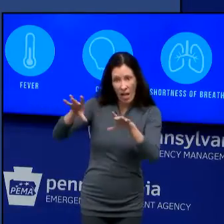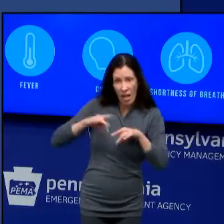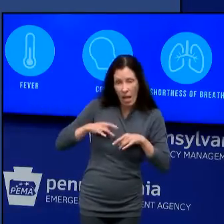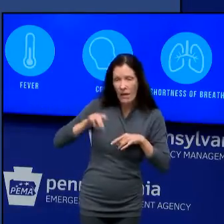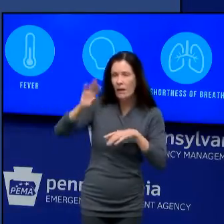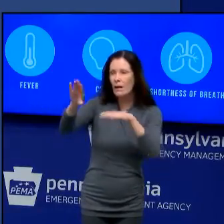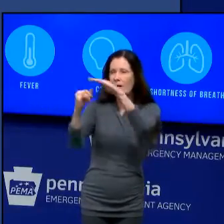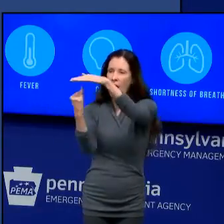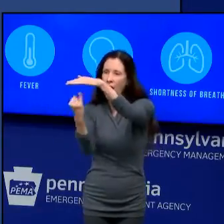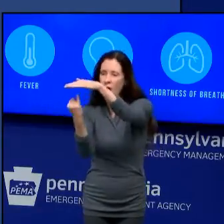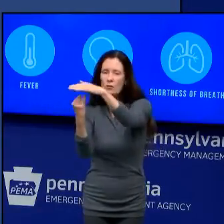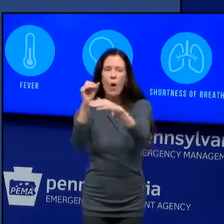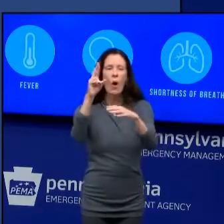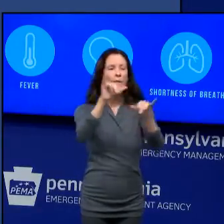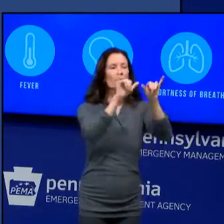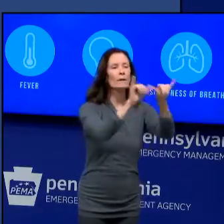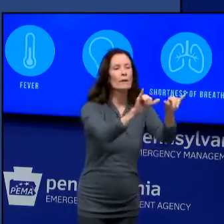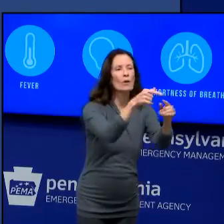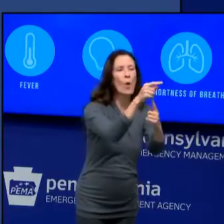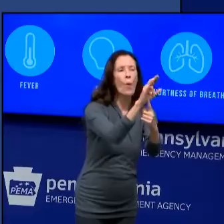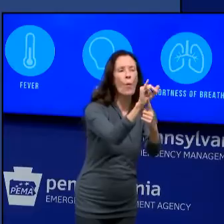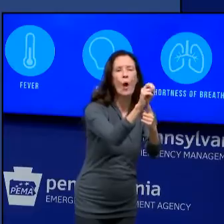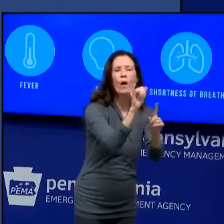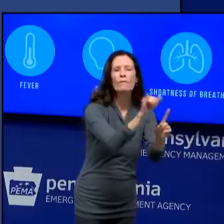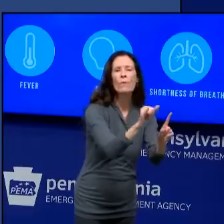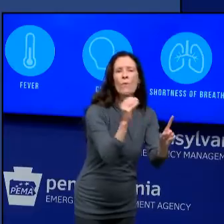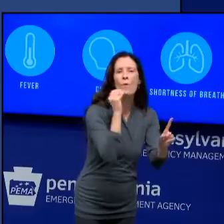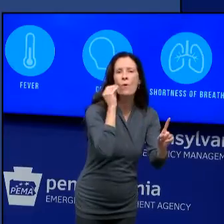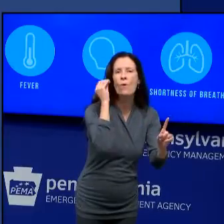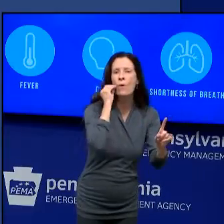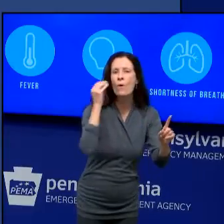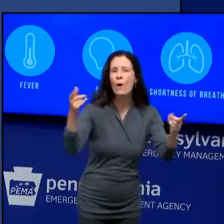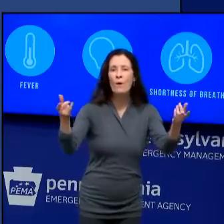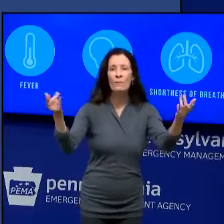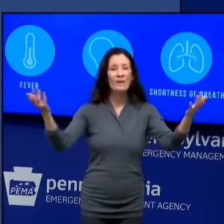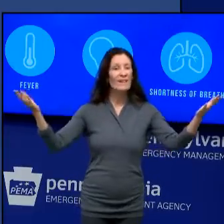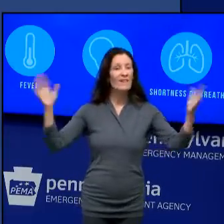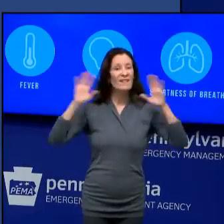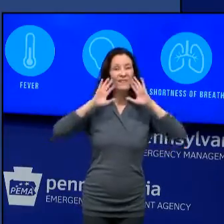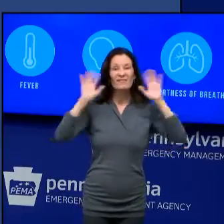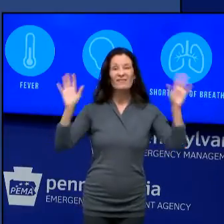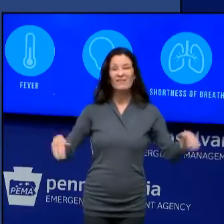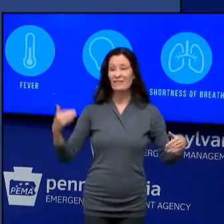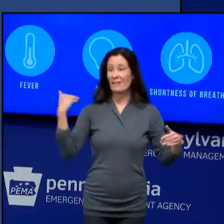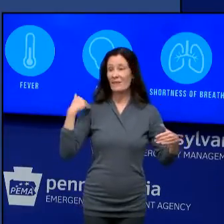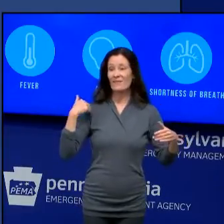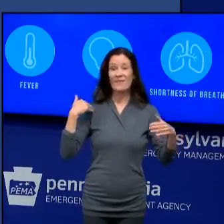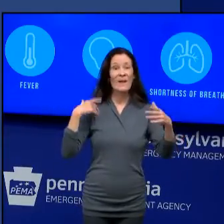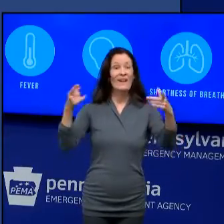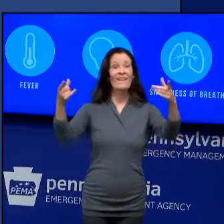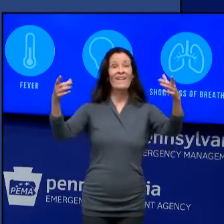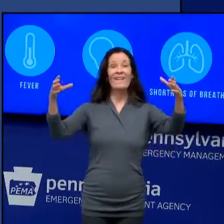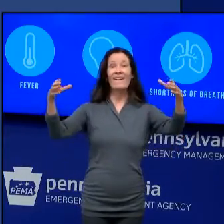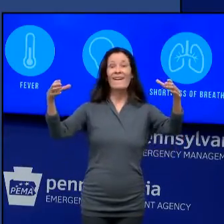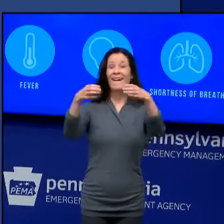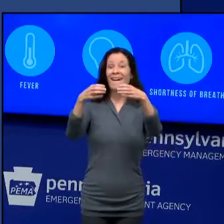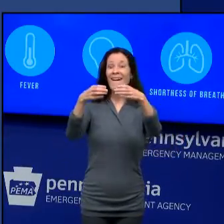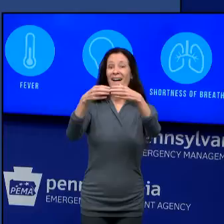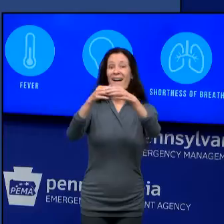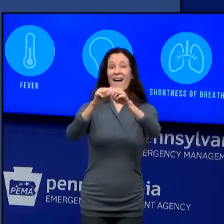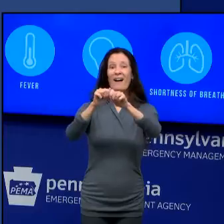now very far into a mitigation phase of this with 30,000 cases or more,